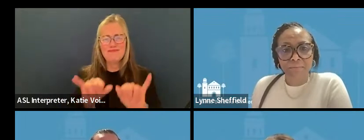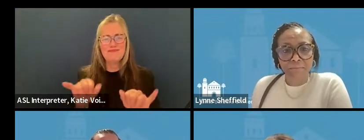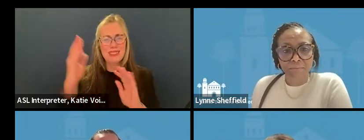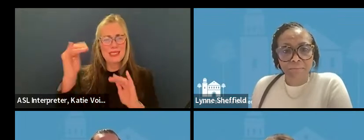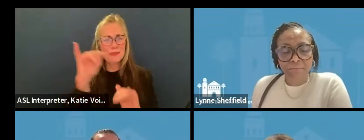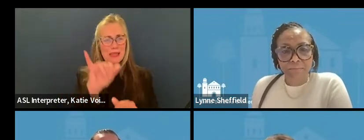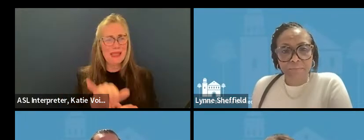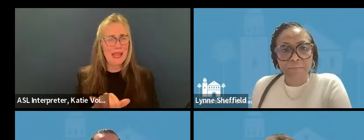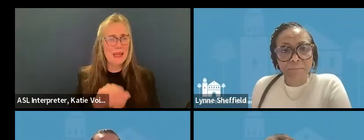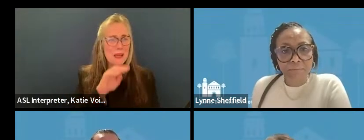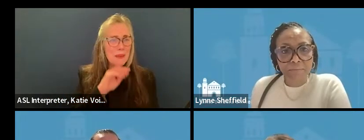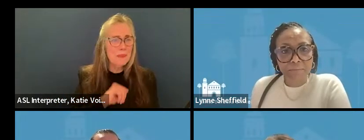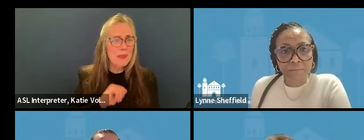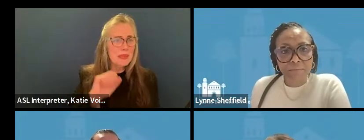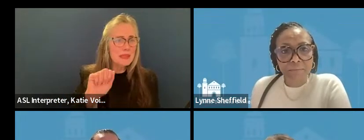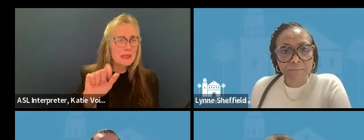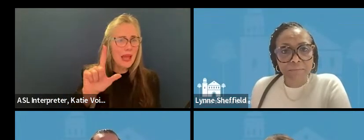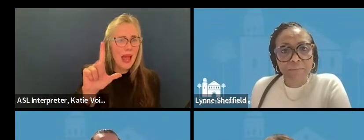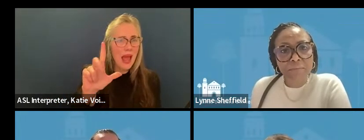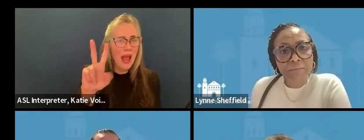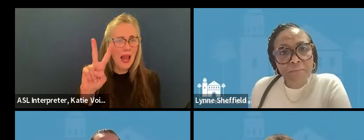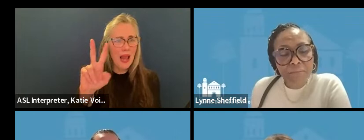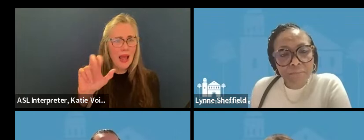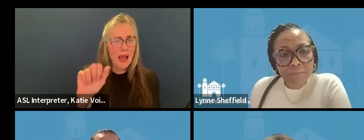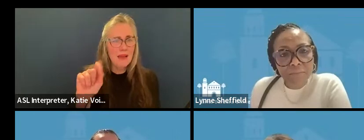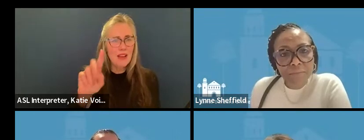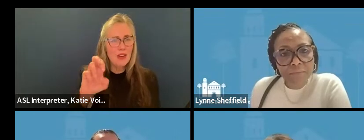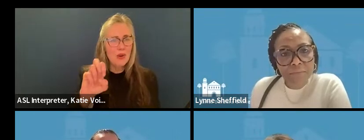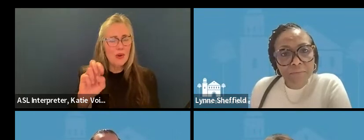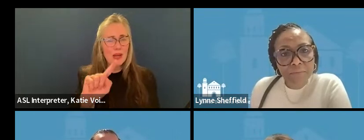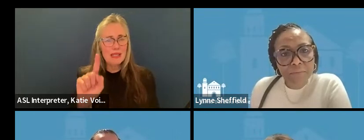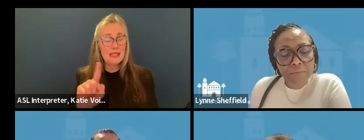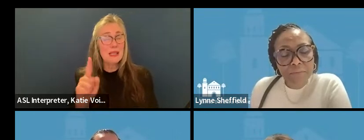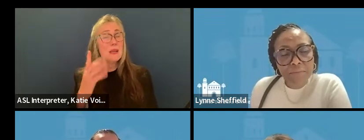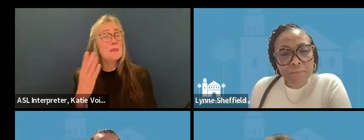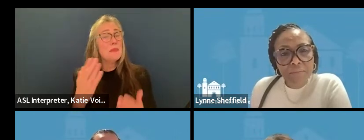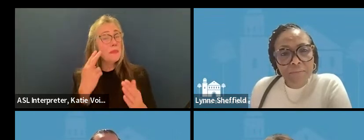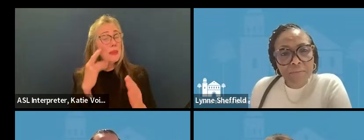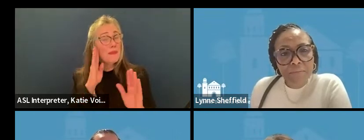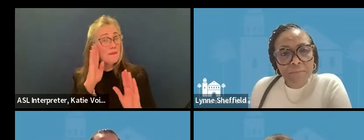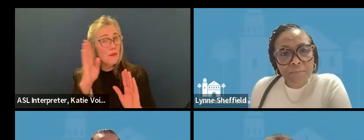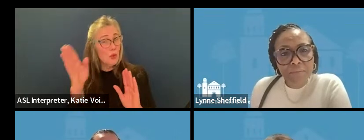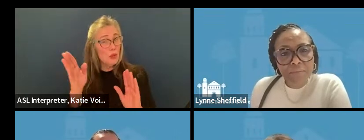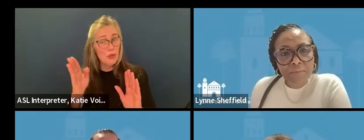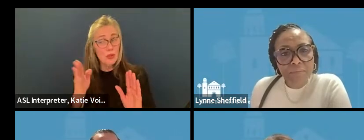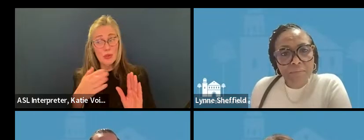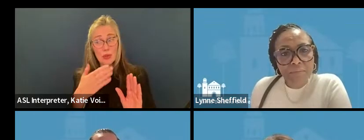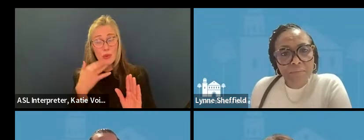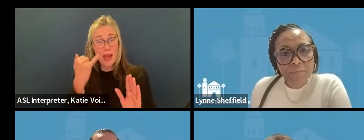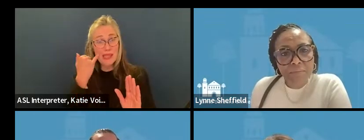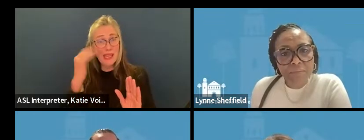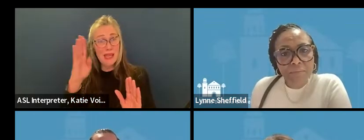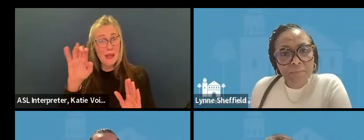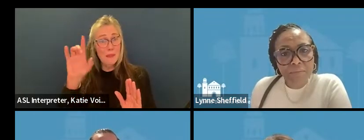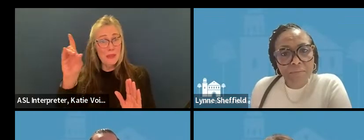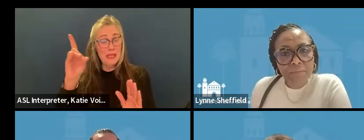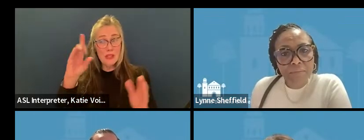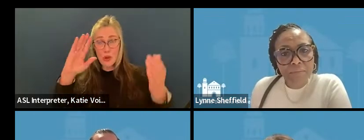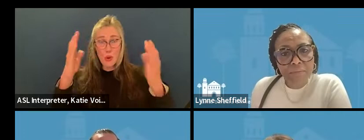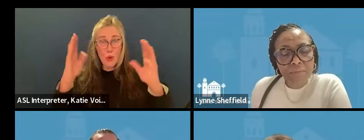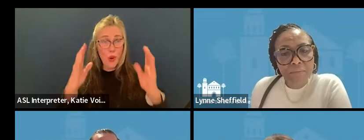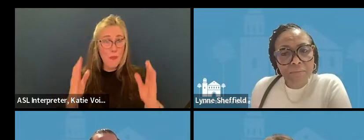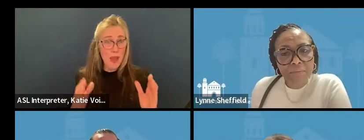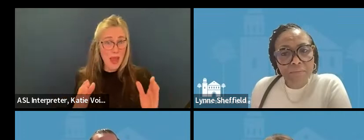Ms. Alvarez? Yes, so in the future, it would be a great idea to get comparisons. This way everyone is